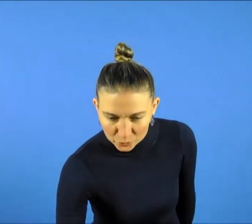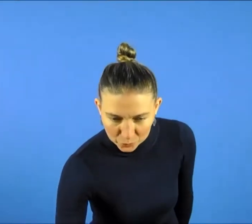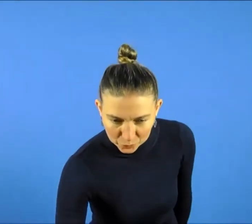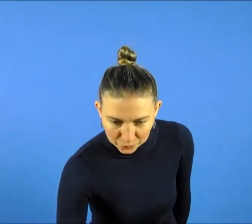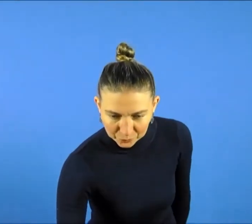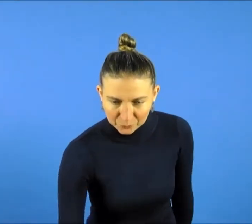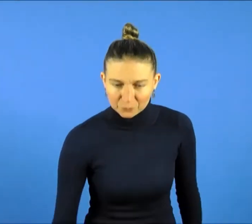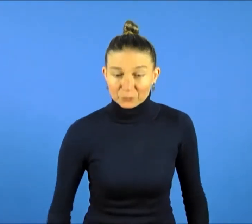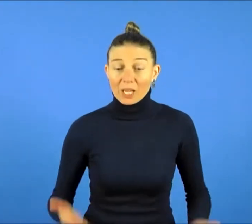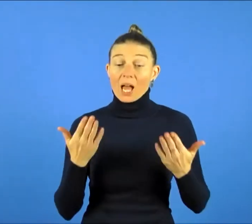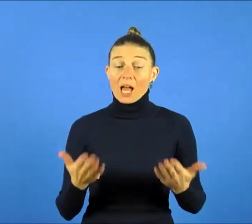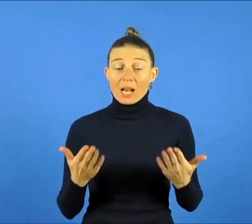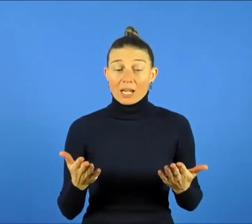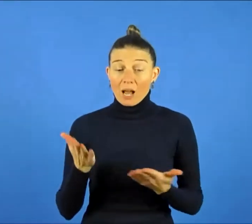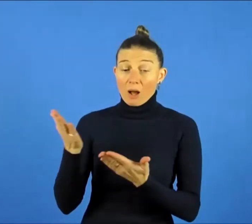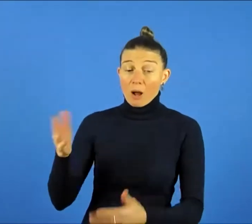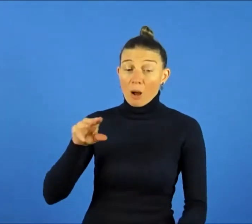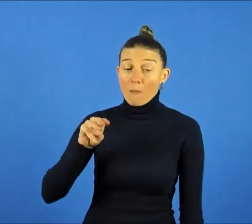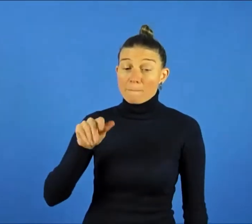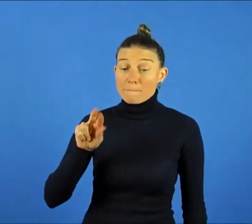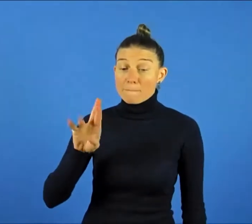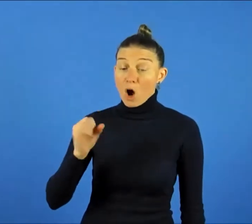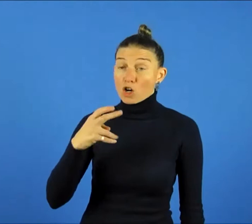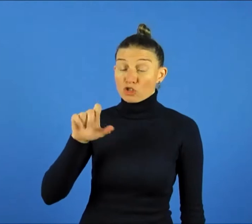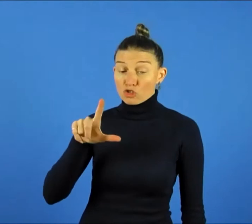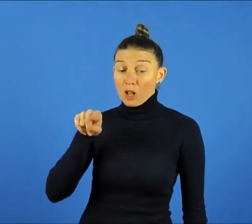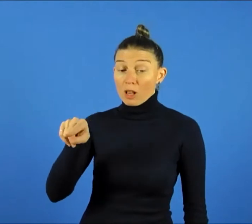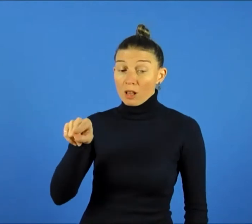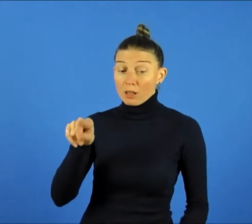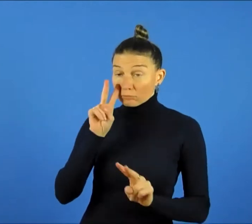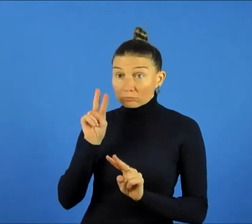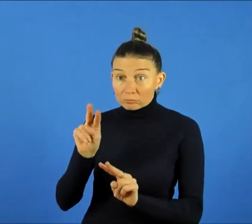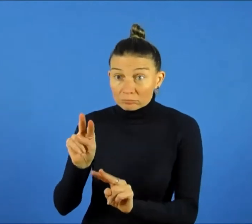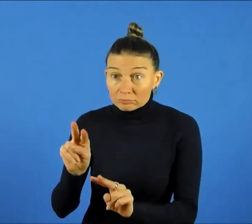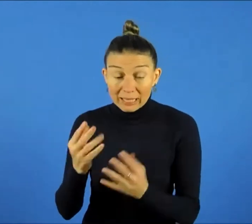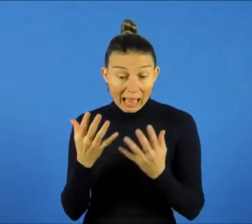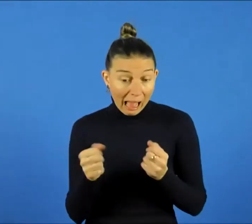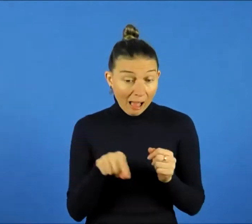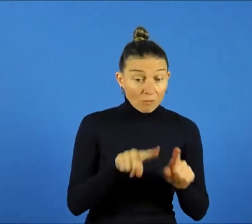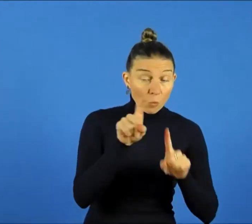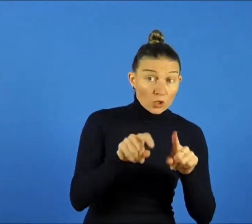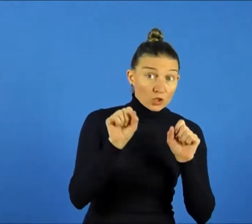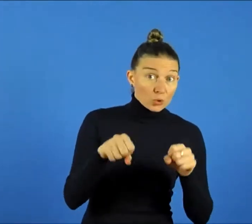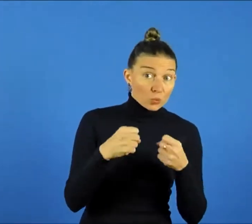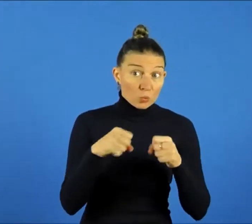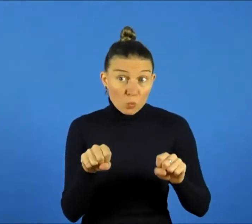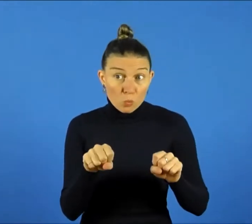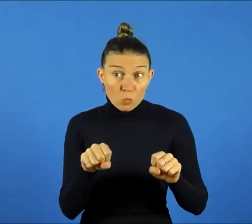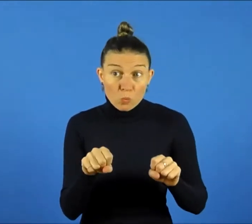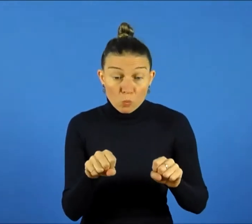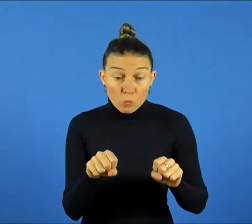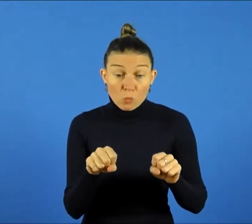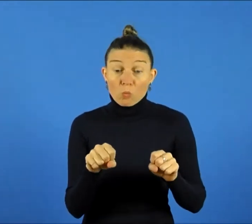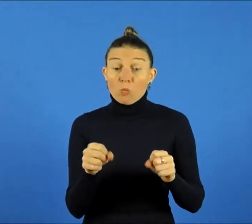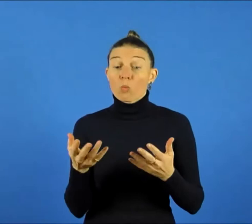Marshall is following closely to the broadcasting webpage if we have question or not. If yes, we will have it